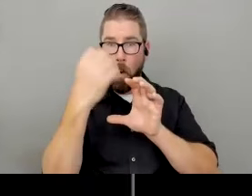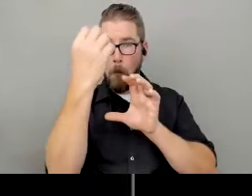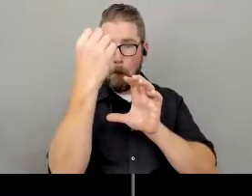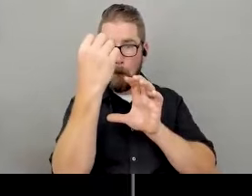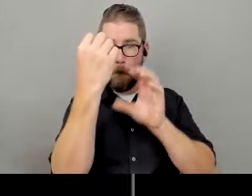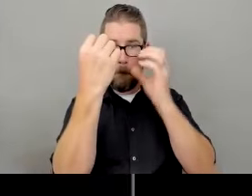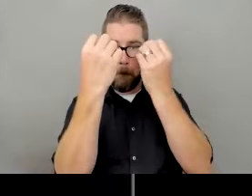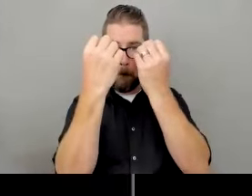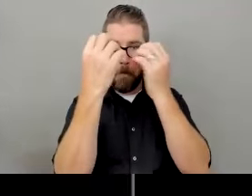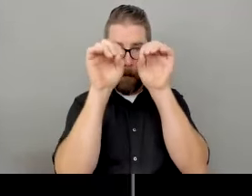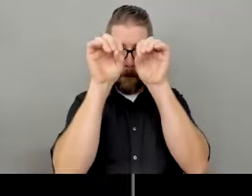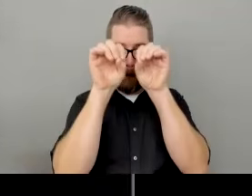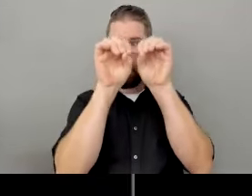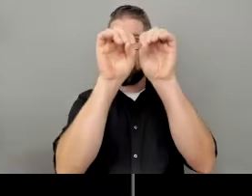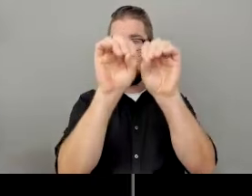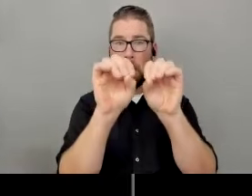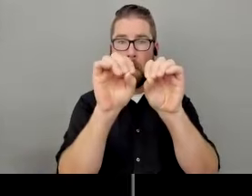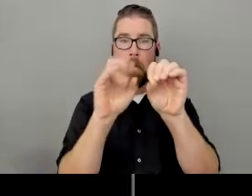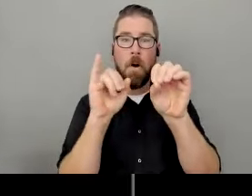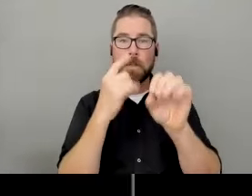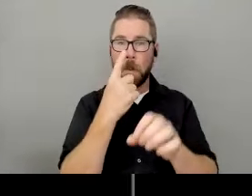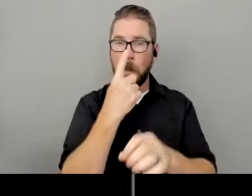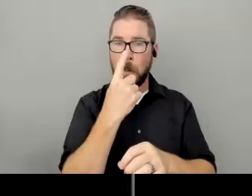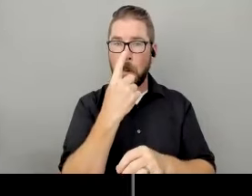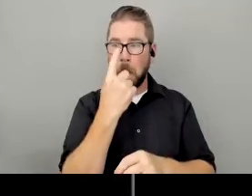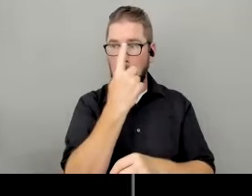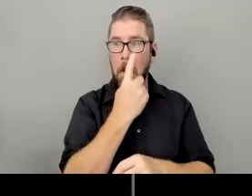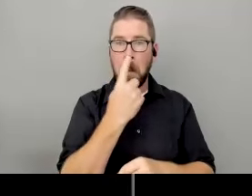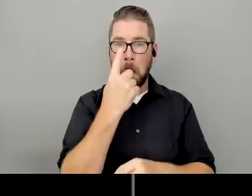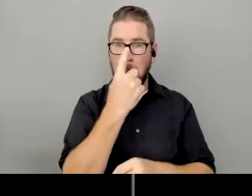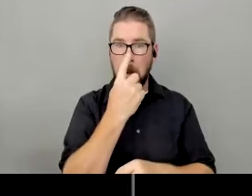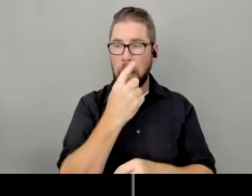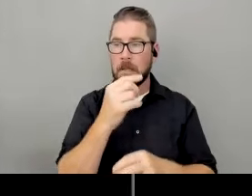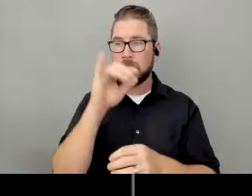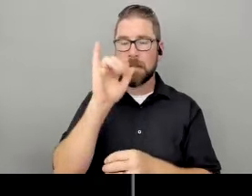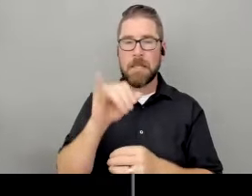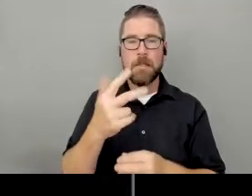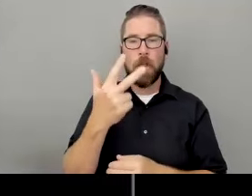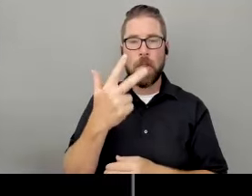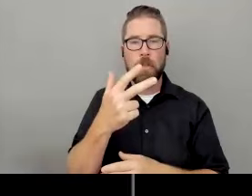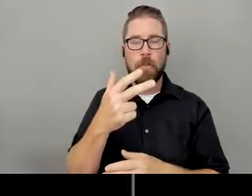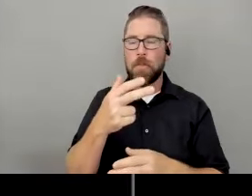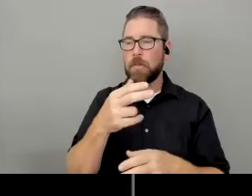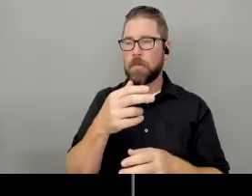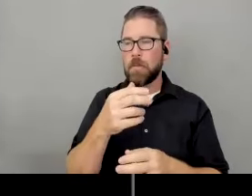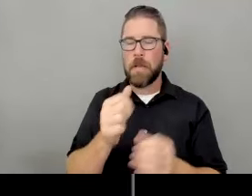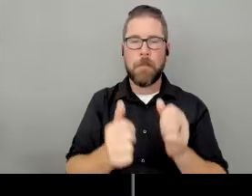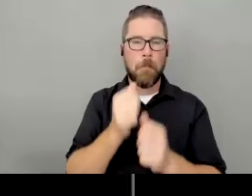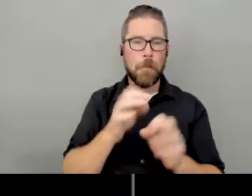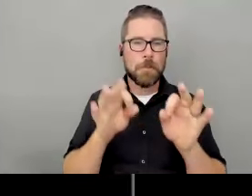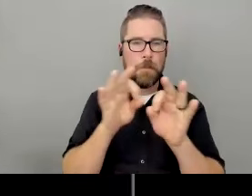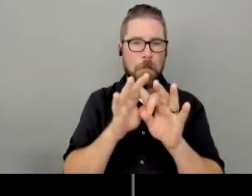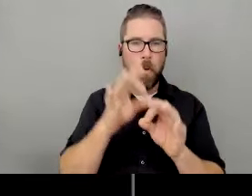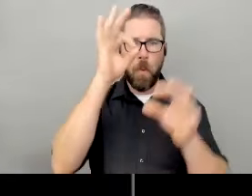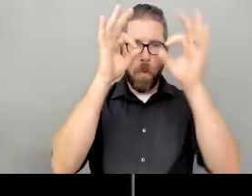orbit, and the nasal fossae. Those are the 3 major fossae of the viscerocranium that you will see from the frontal